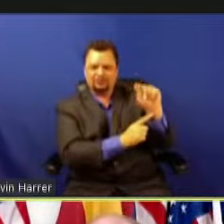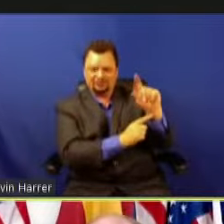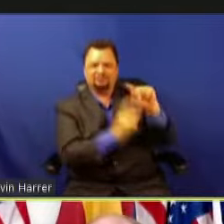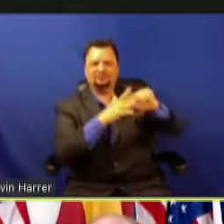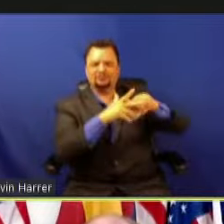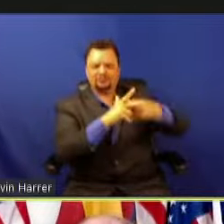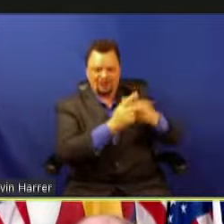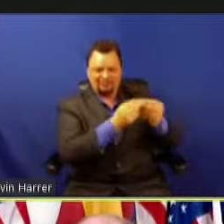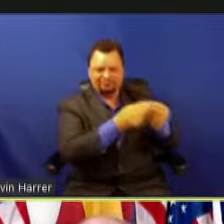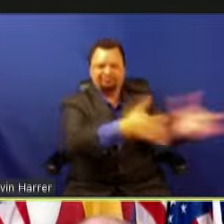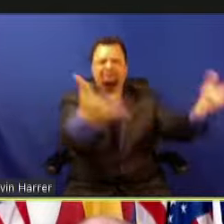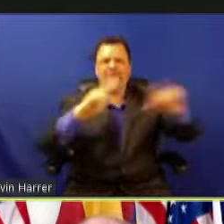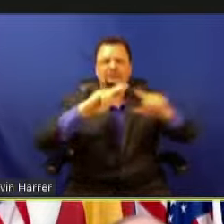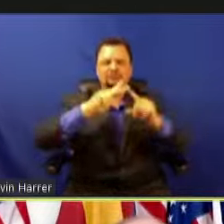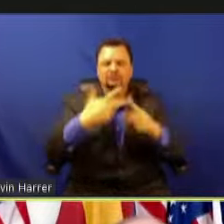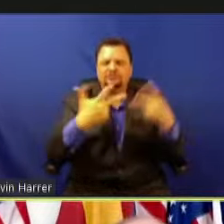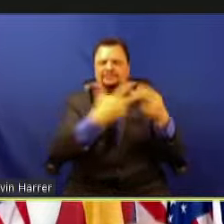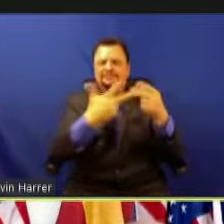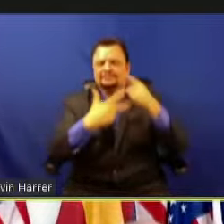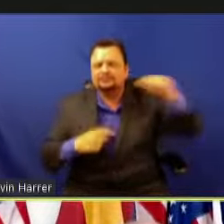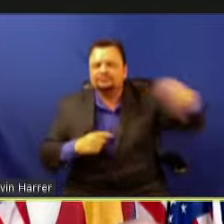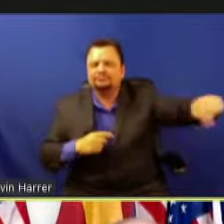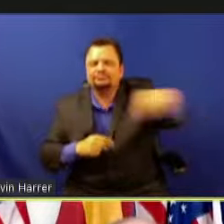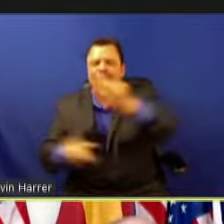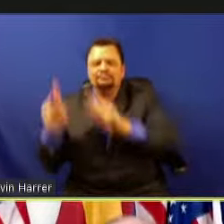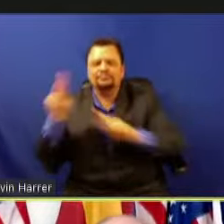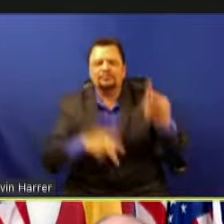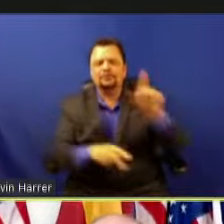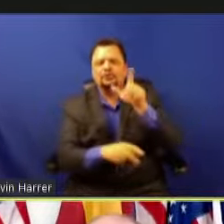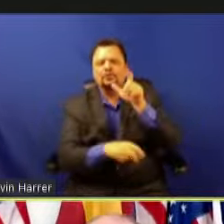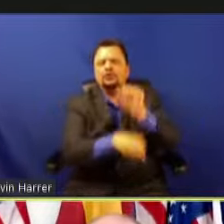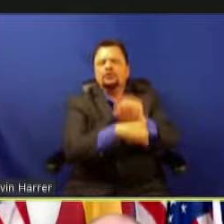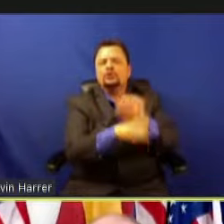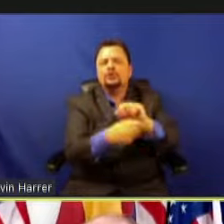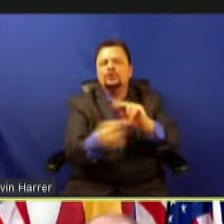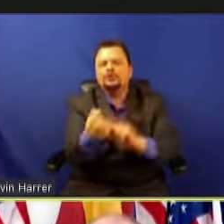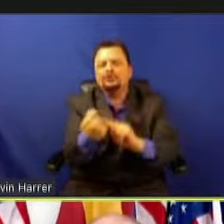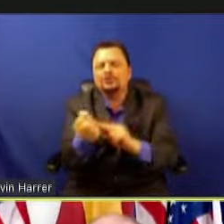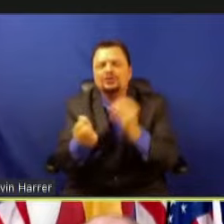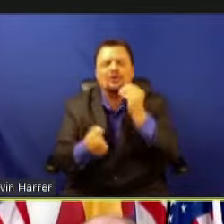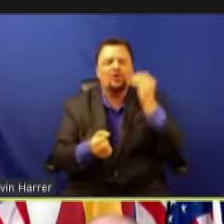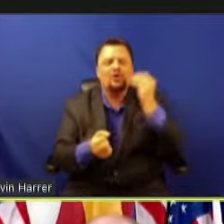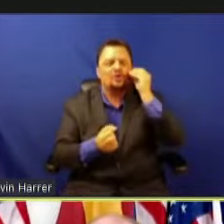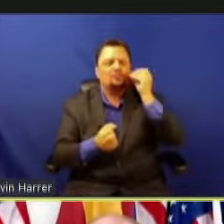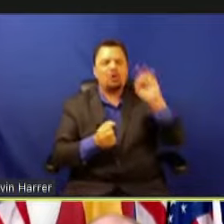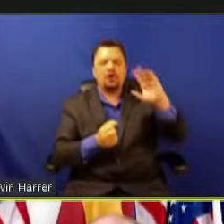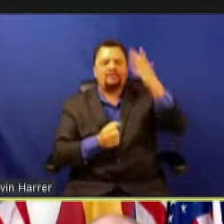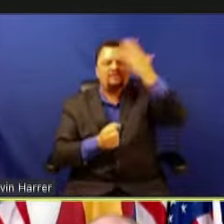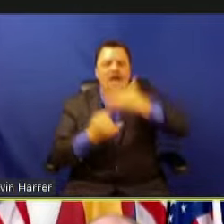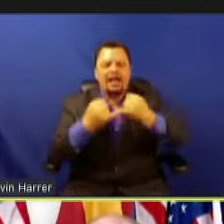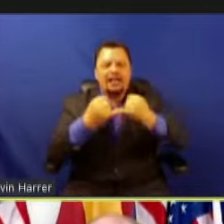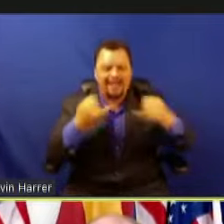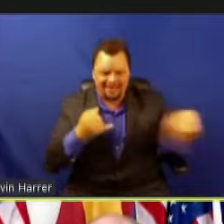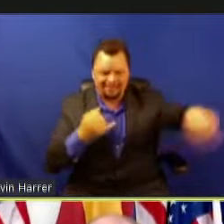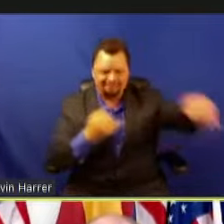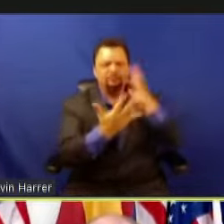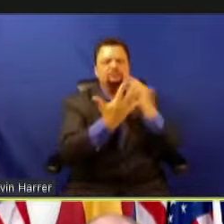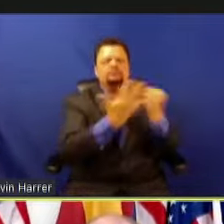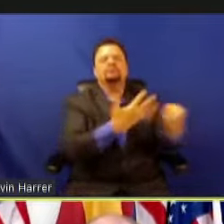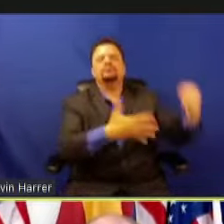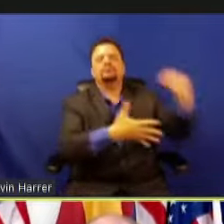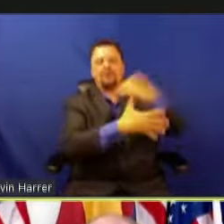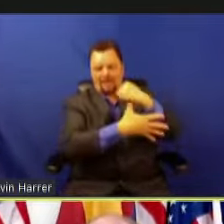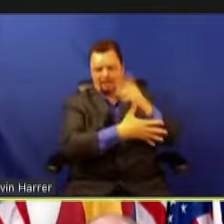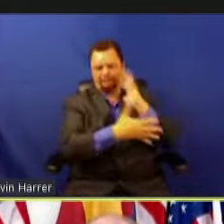recall, the Pfizer vaccine was available earlier. We prioritized nursing homes earlier. So nearly everybody in our nursing